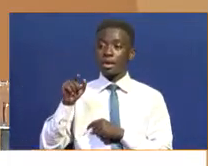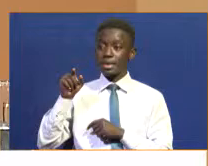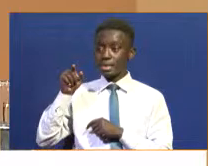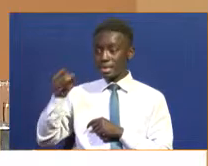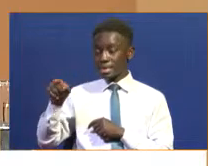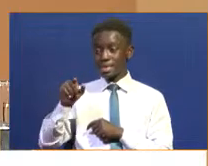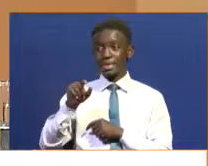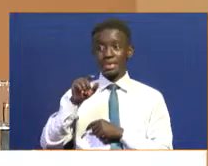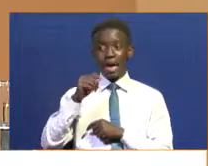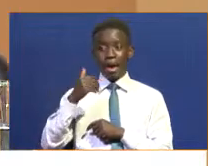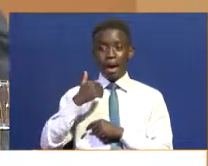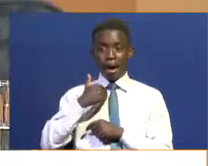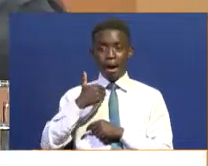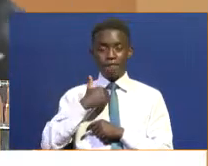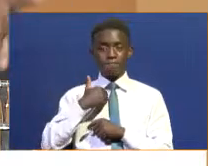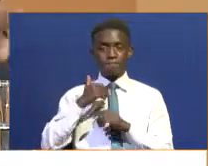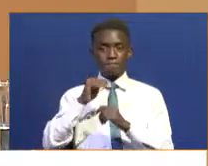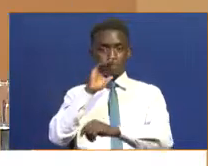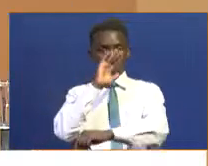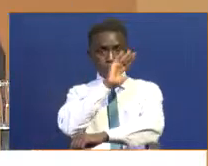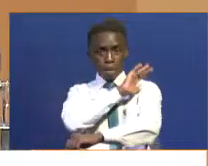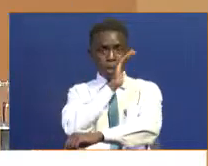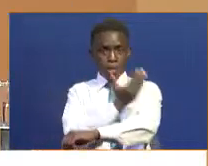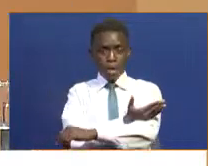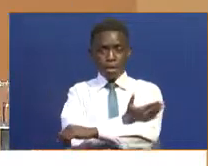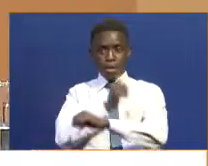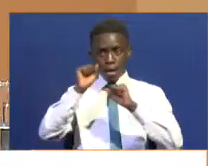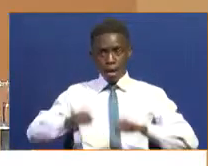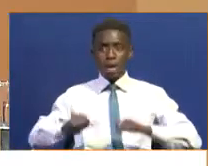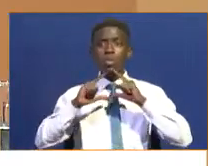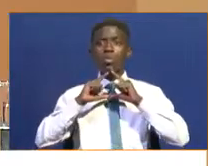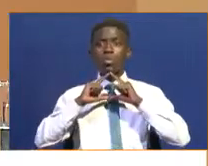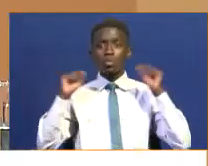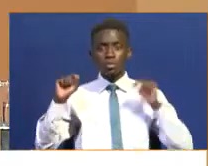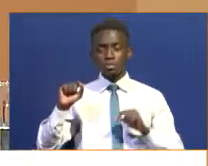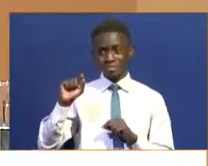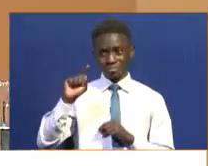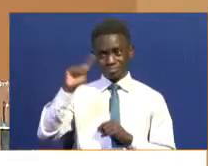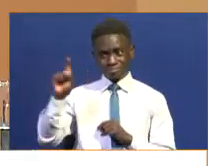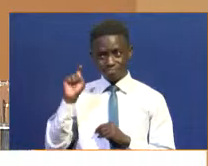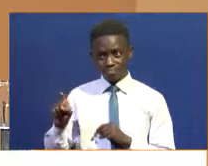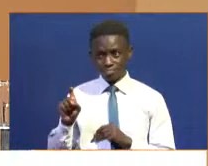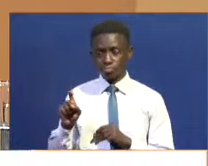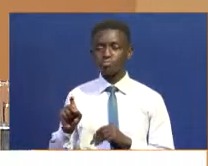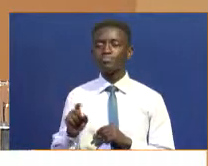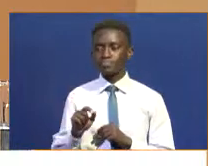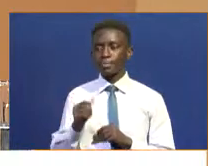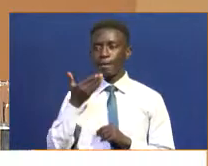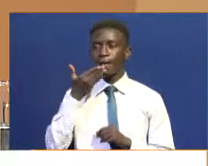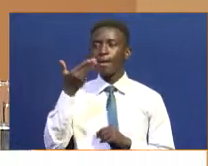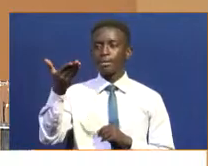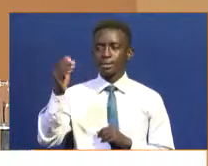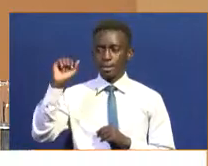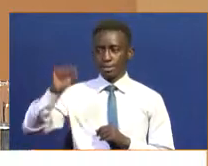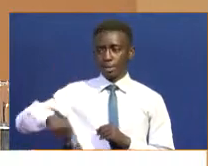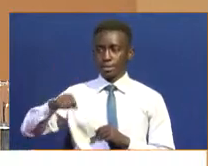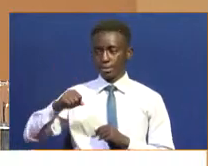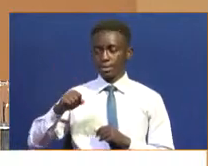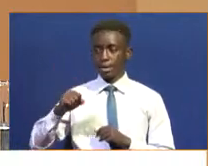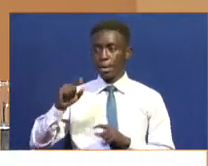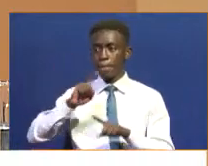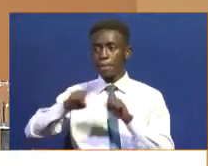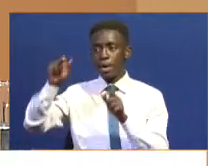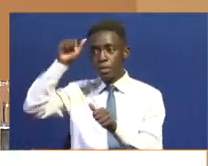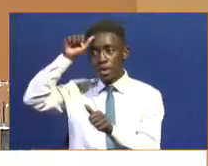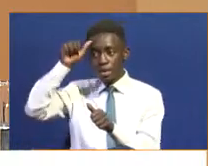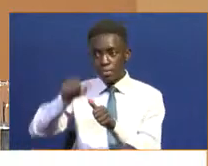capacity to host, then came later. On really, yes, it can, but you remember that even